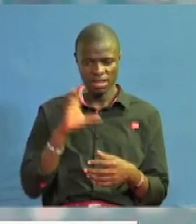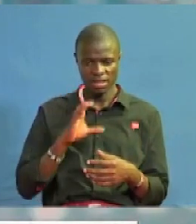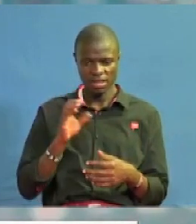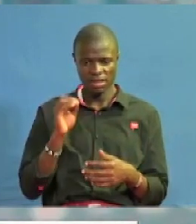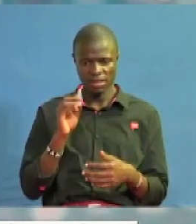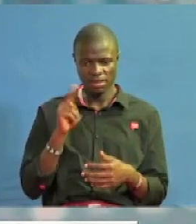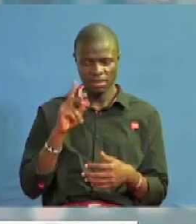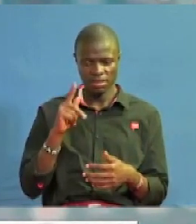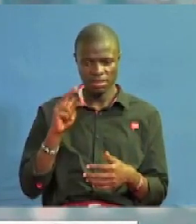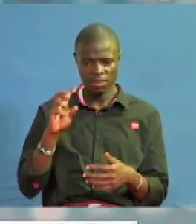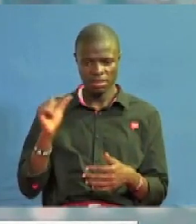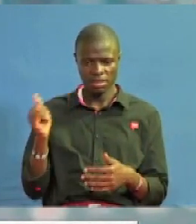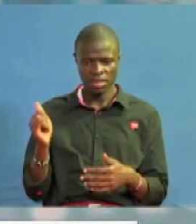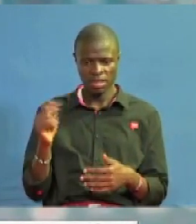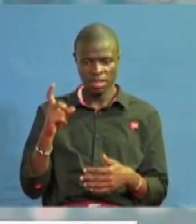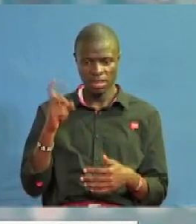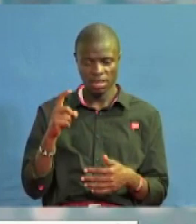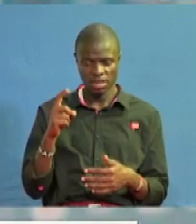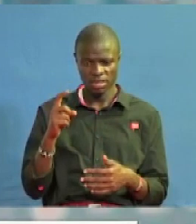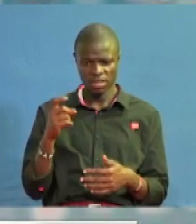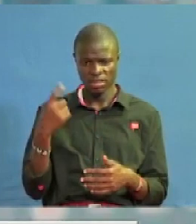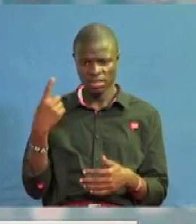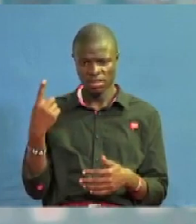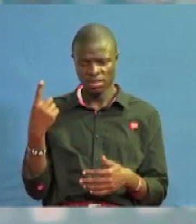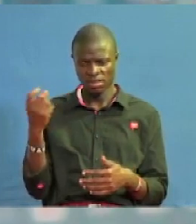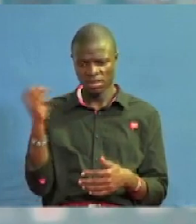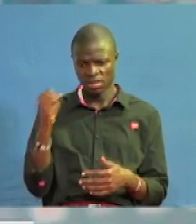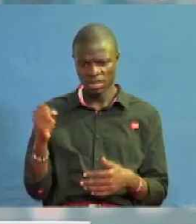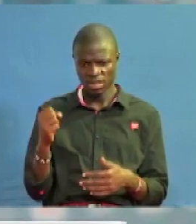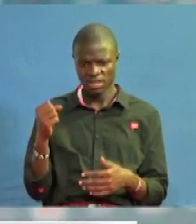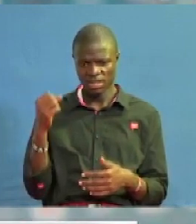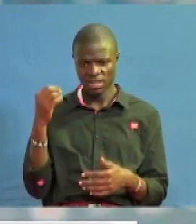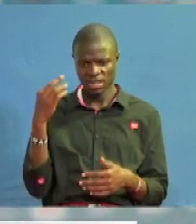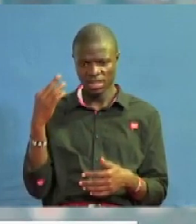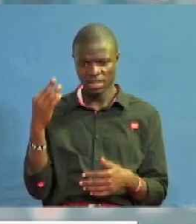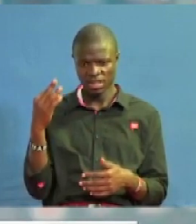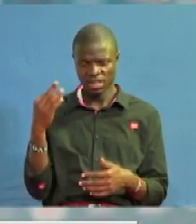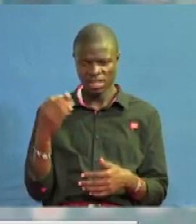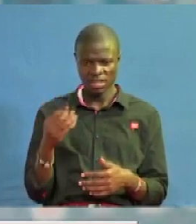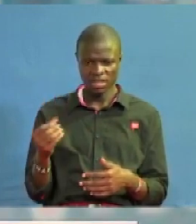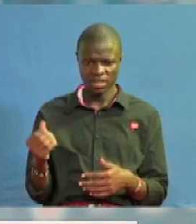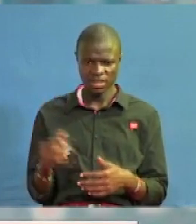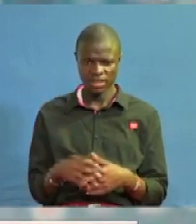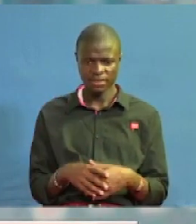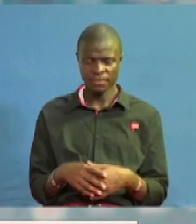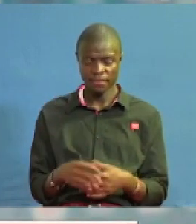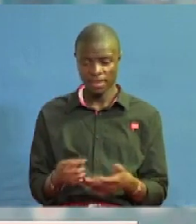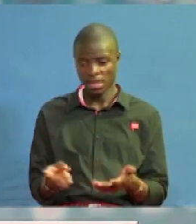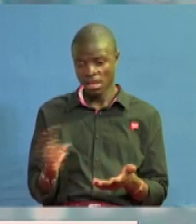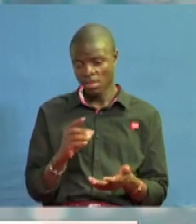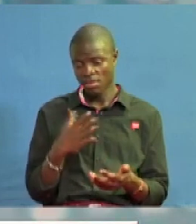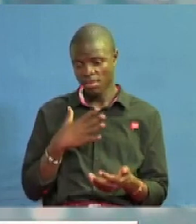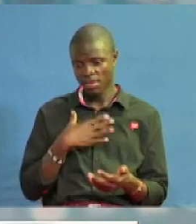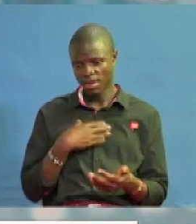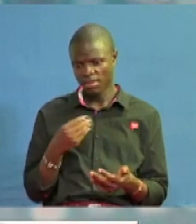I put maybe company X, 1 share is worth 30 shillings. And then I put my money there, and